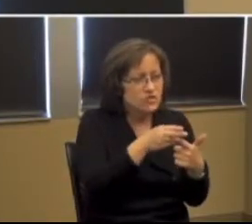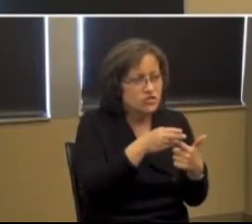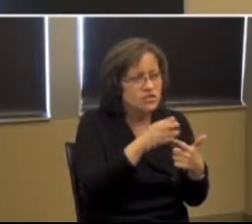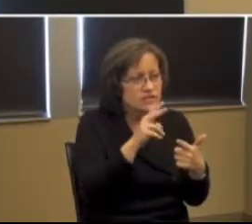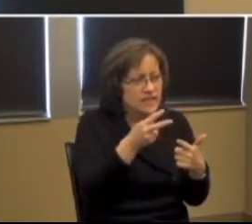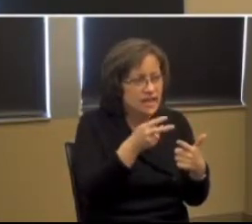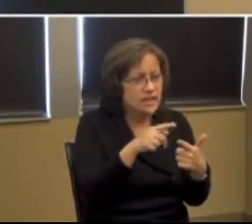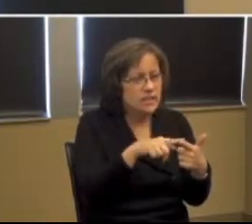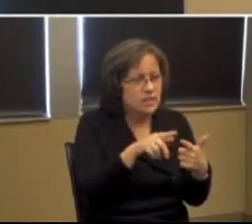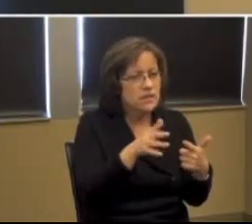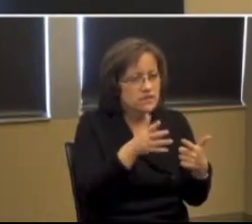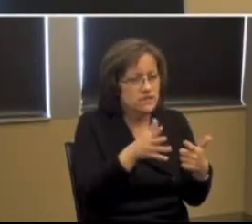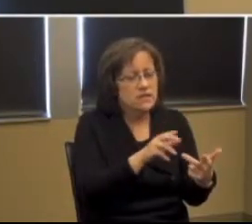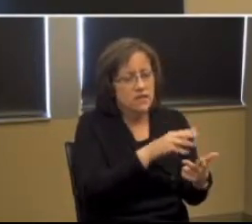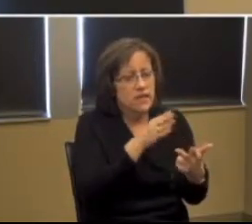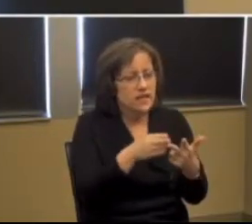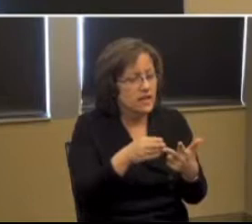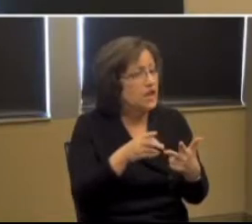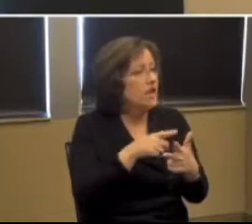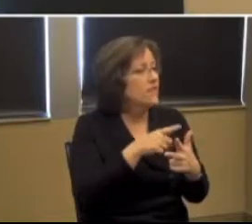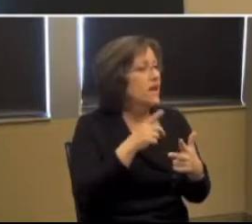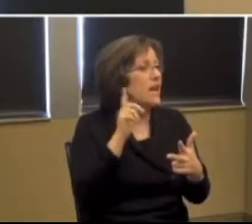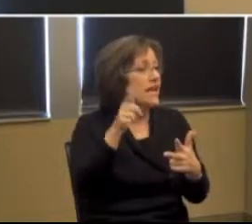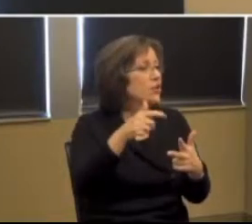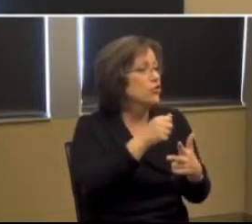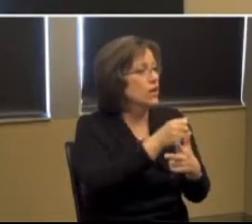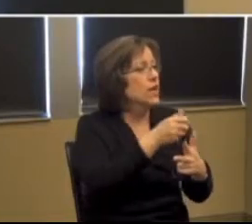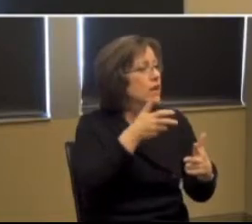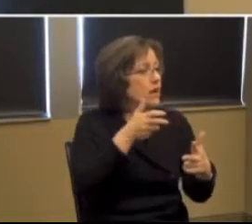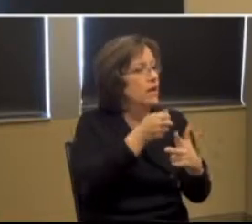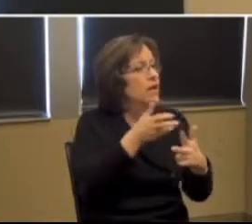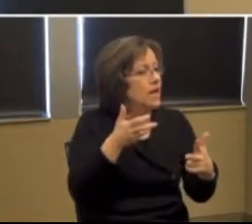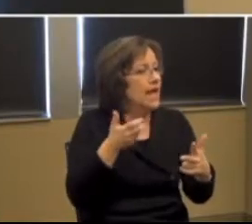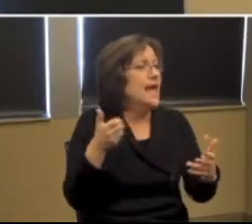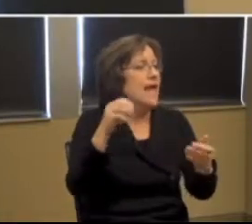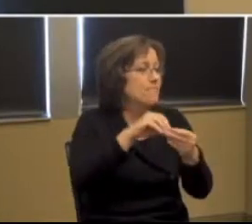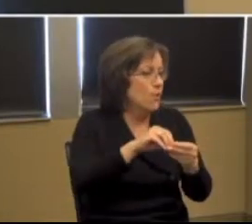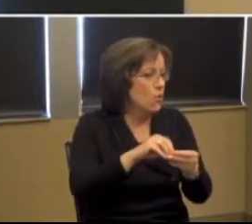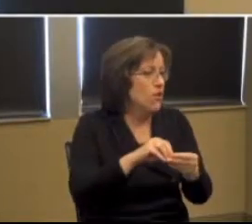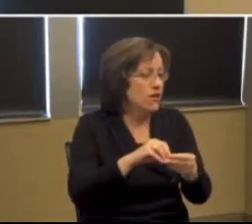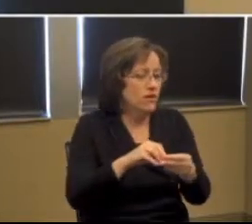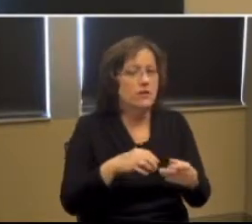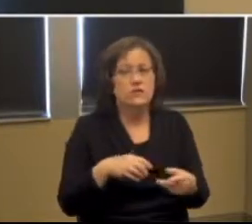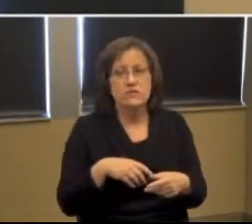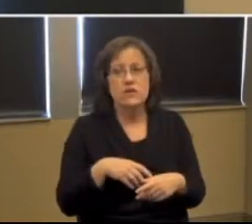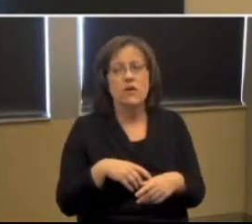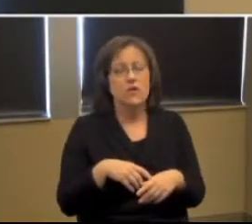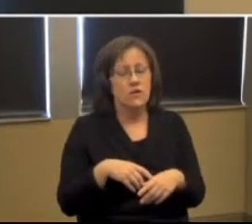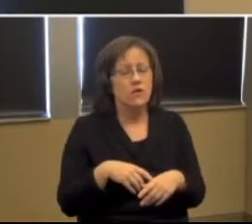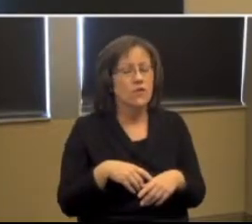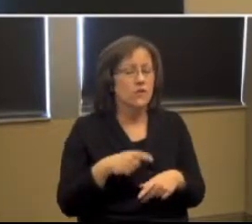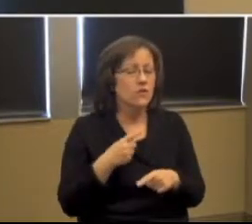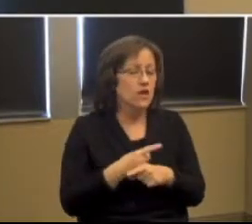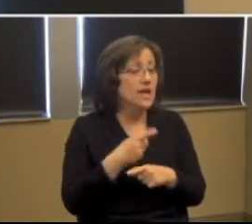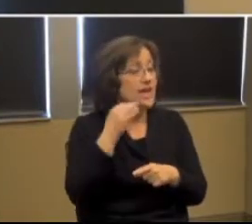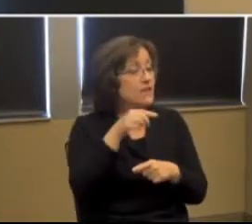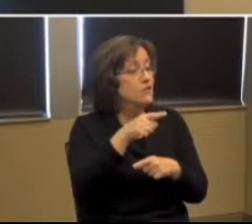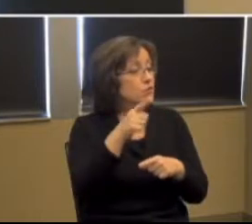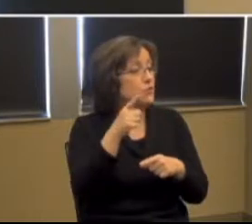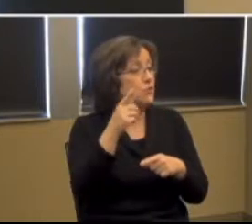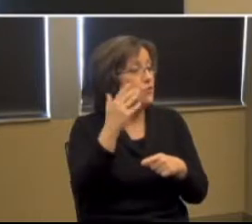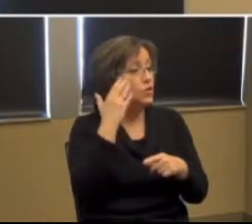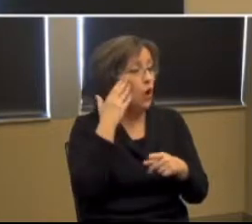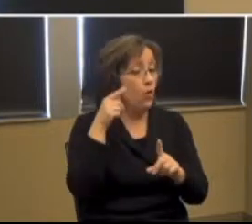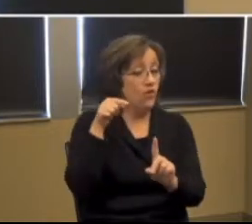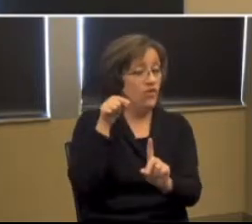it. But if I'm correct, you're also working with some older students, is that correct? And so if you know that the goal is to